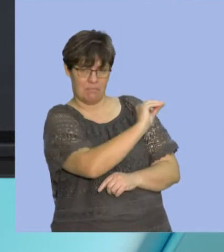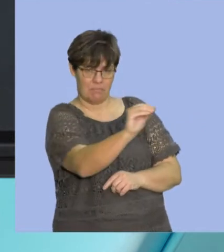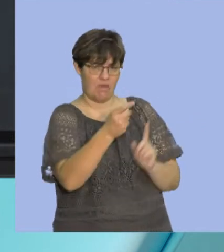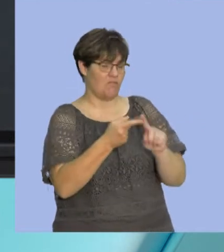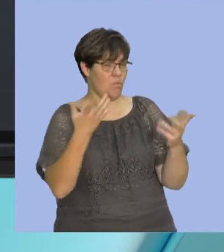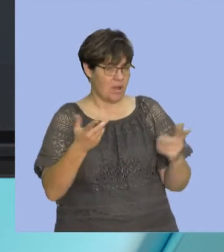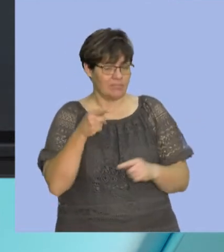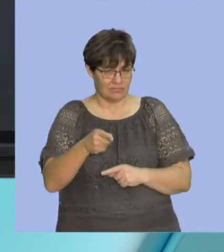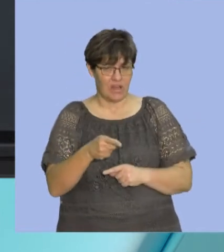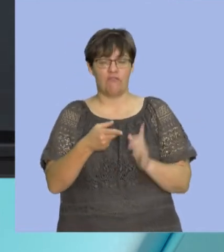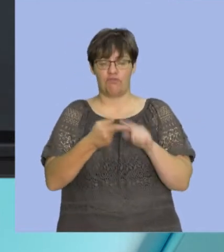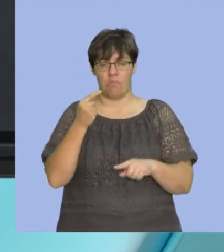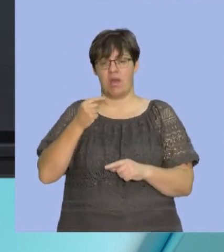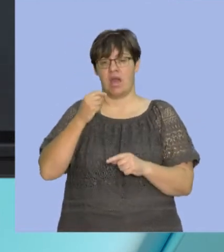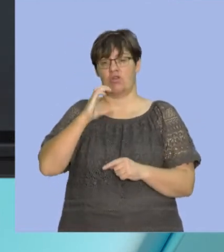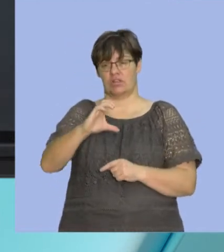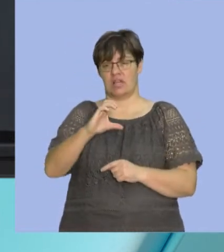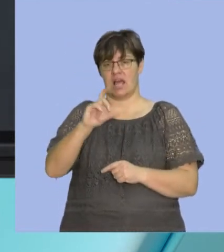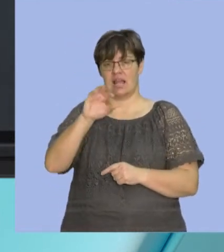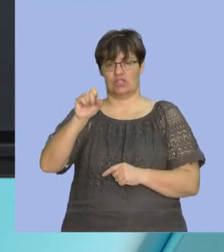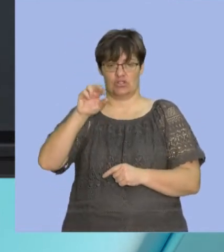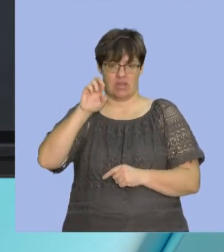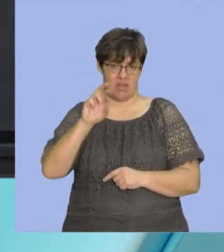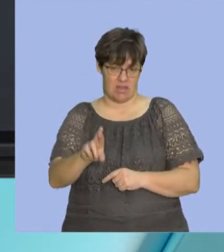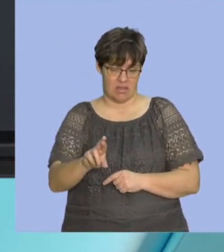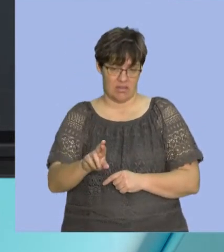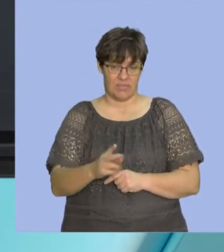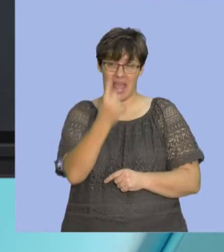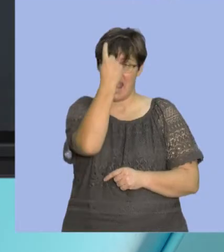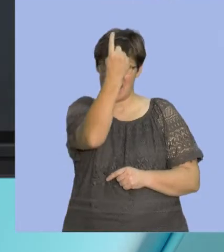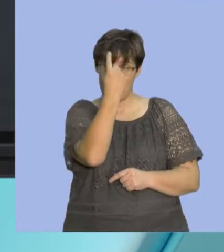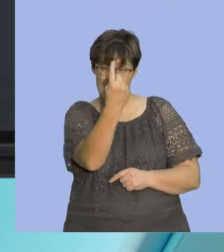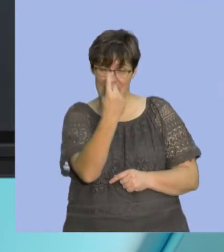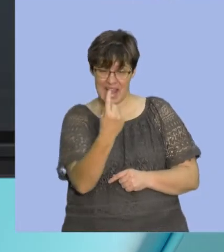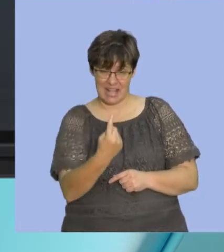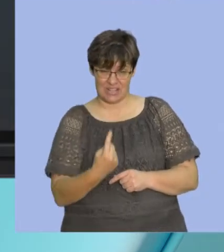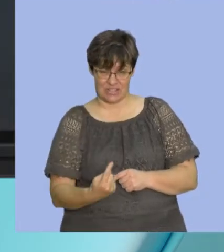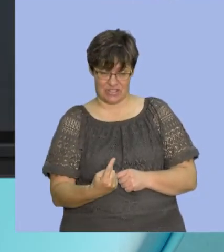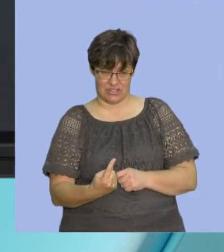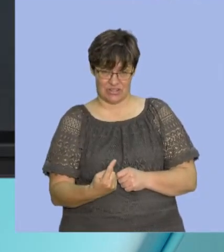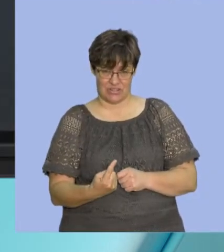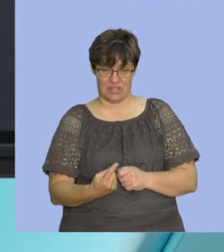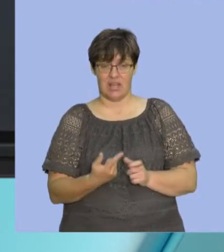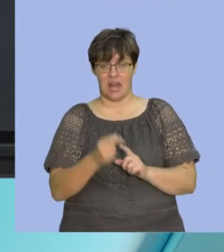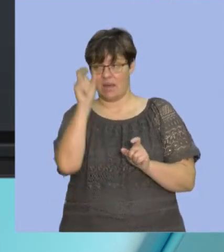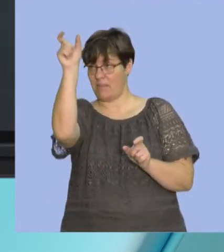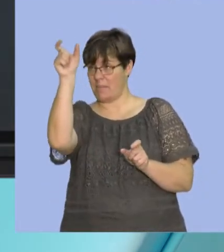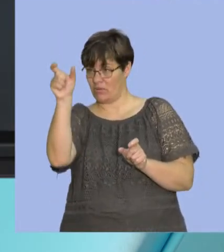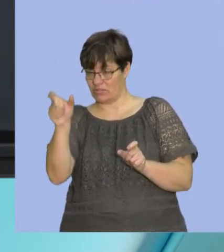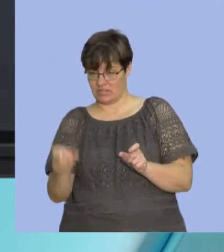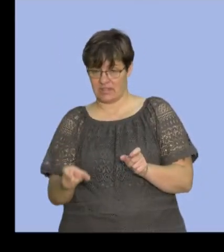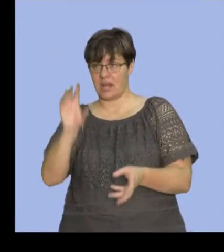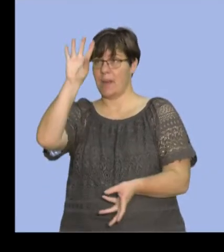From my creditors ledger, right? Indicating each individual creditor, and yes, I must add it